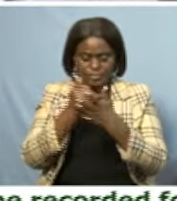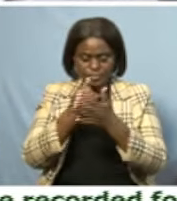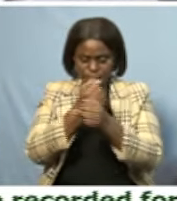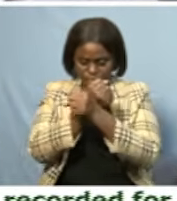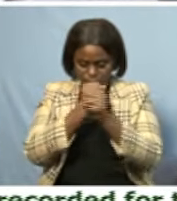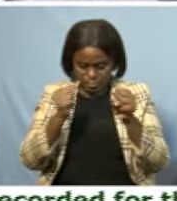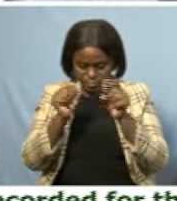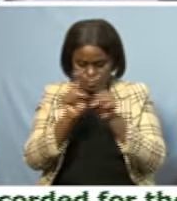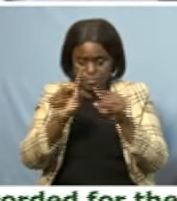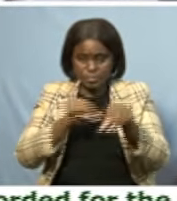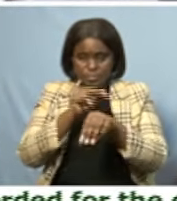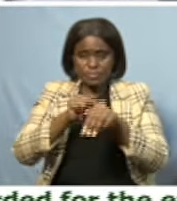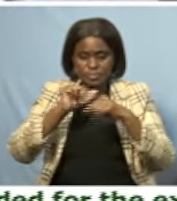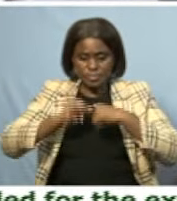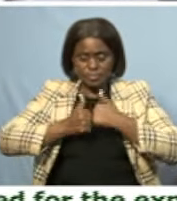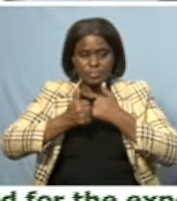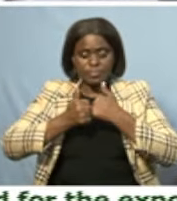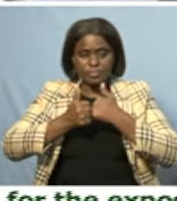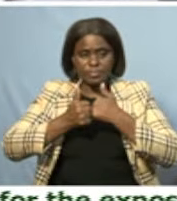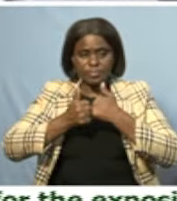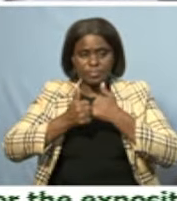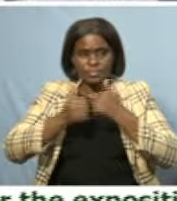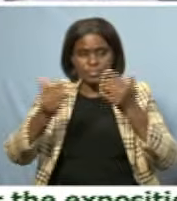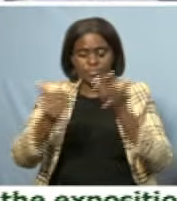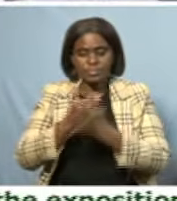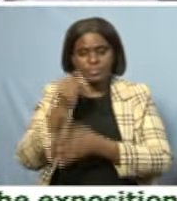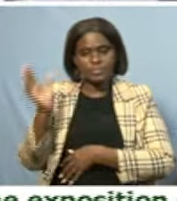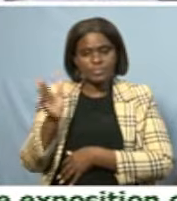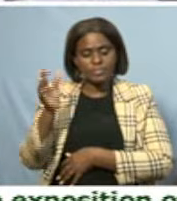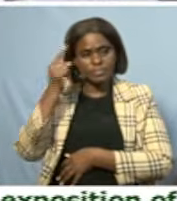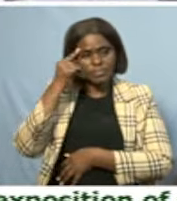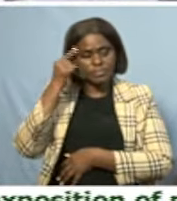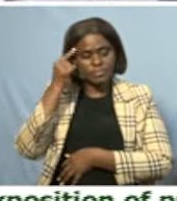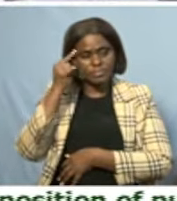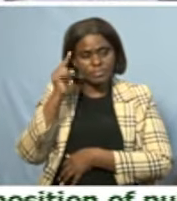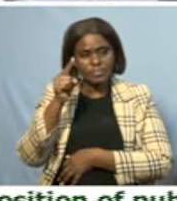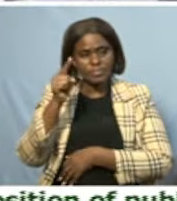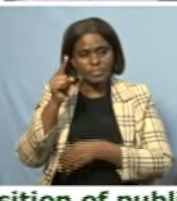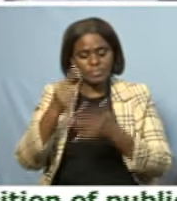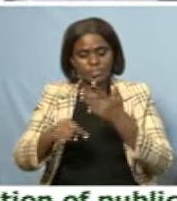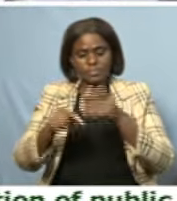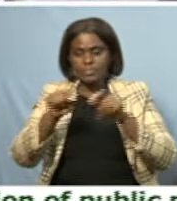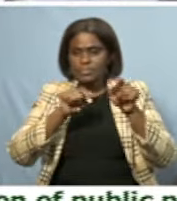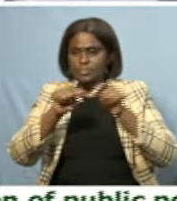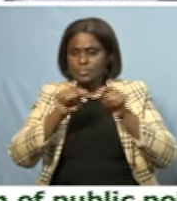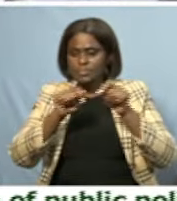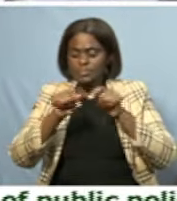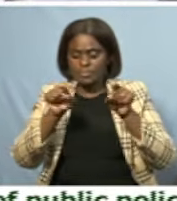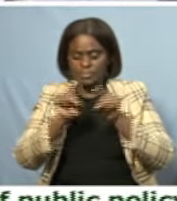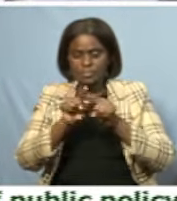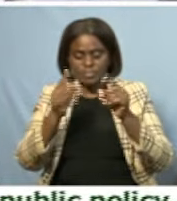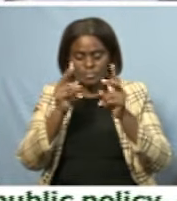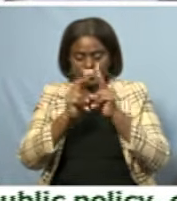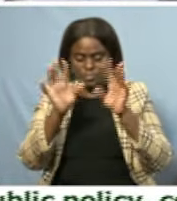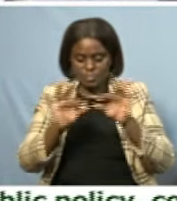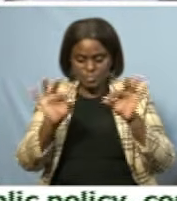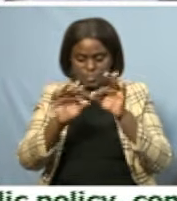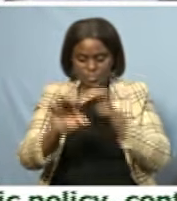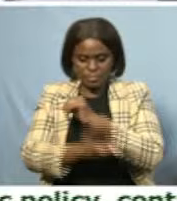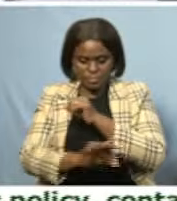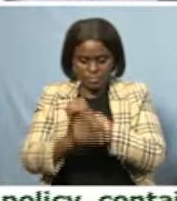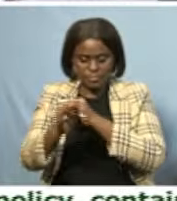resolve as a nation that the new dawn government to anchor governance on the firm foundation